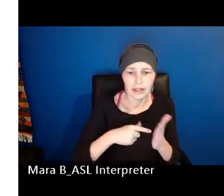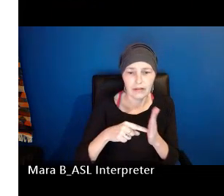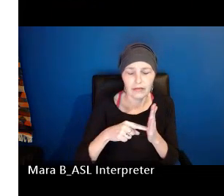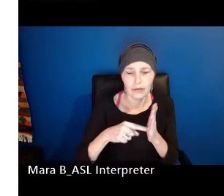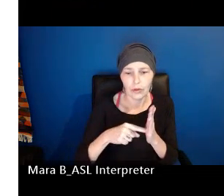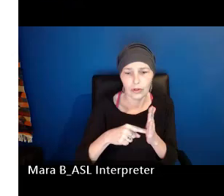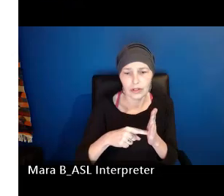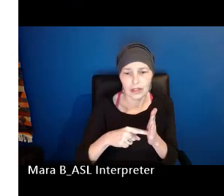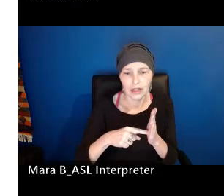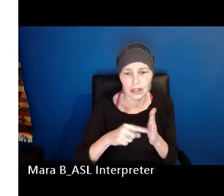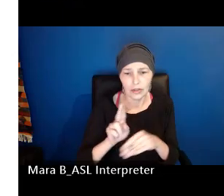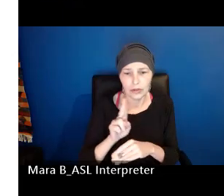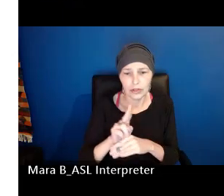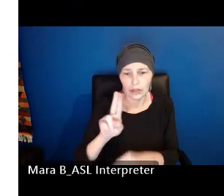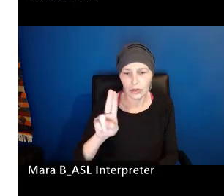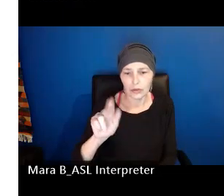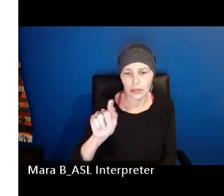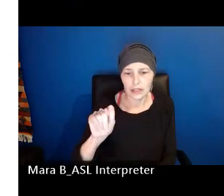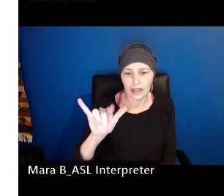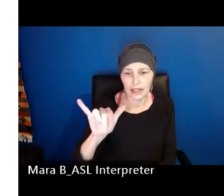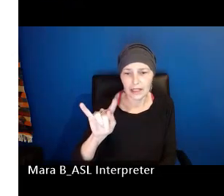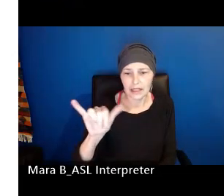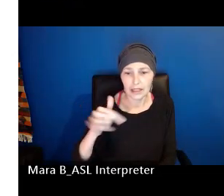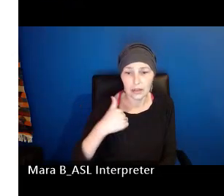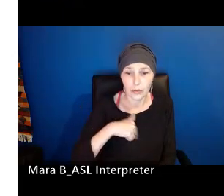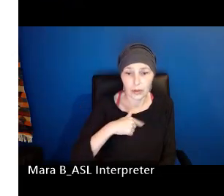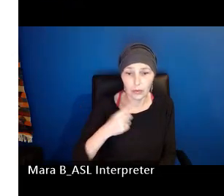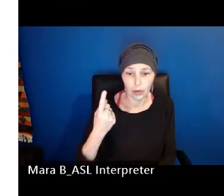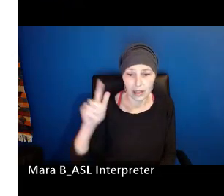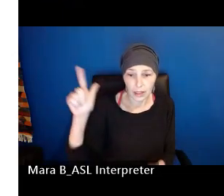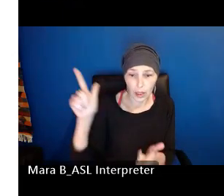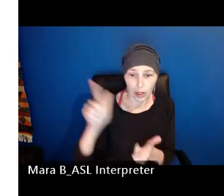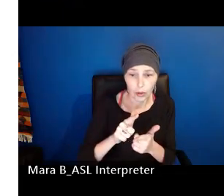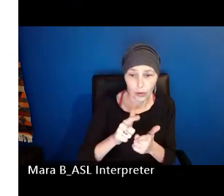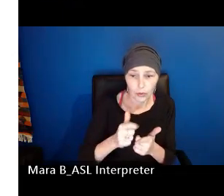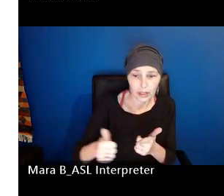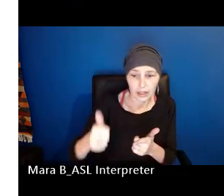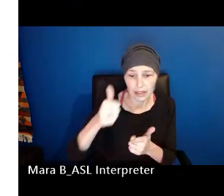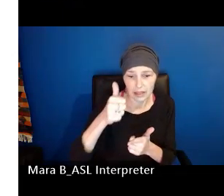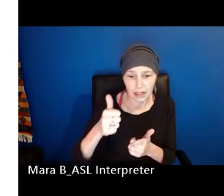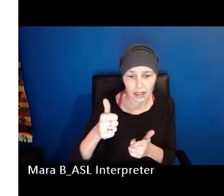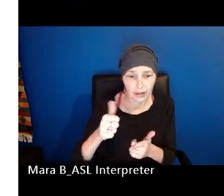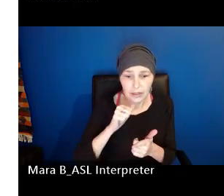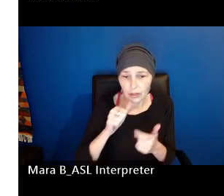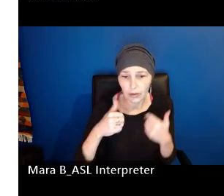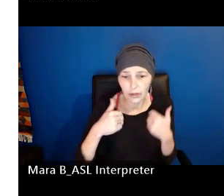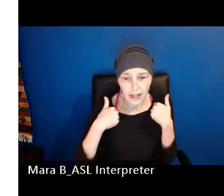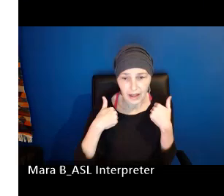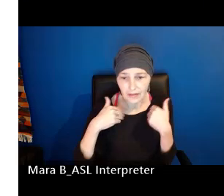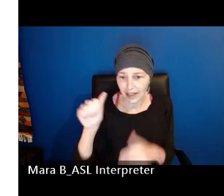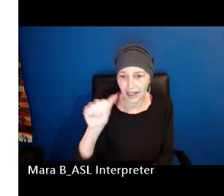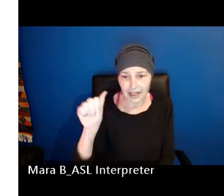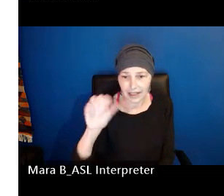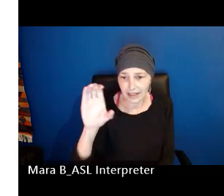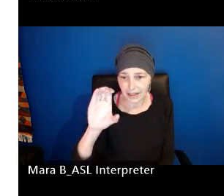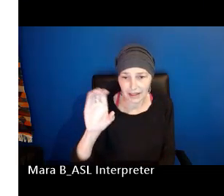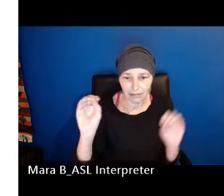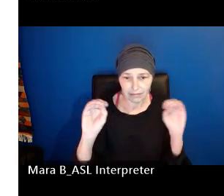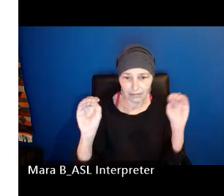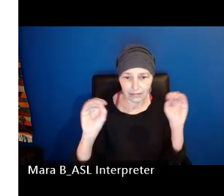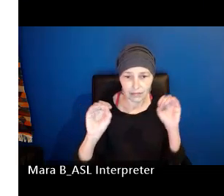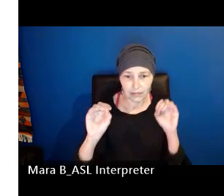our utility electrical bill, we're one of the lowest in our areas. We don't even have air conditioning. Our gas